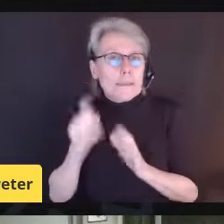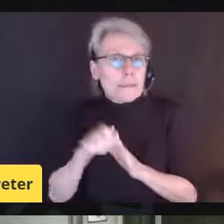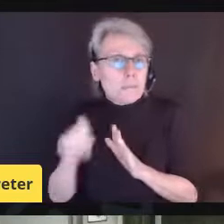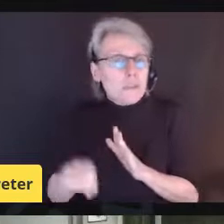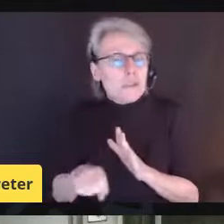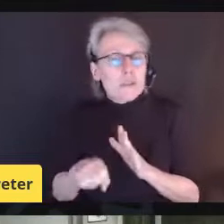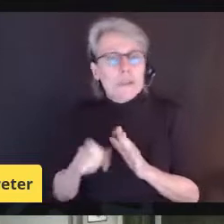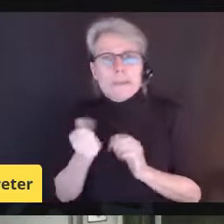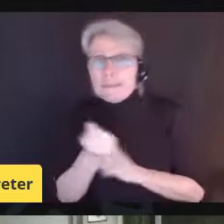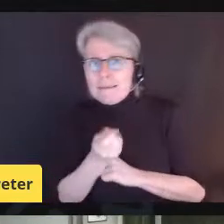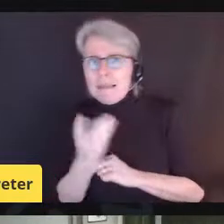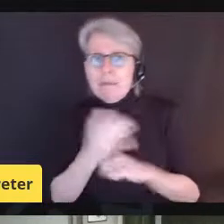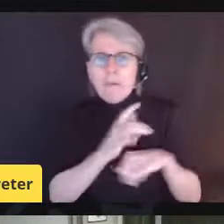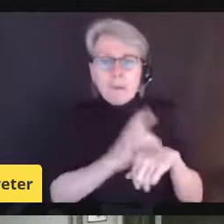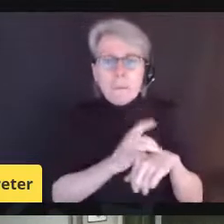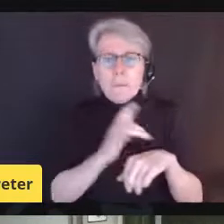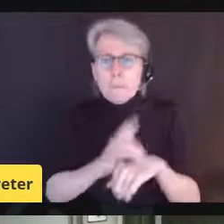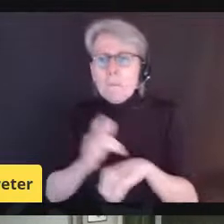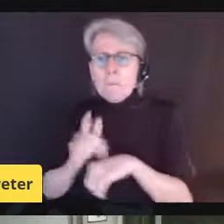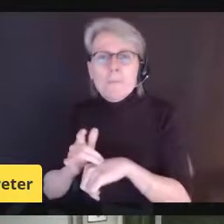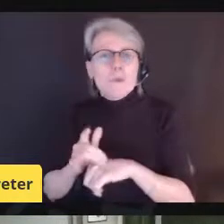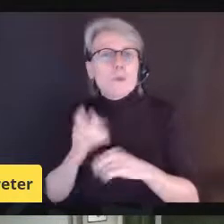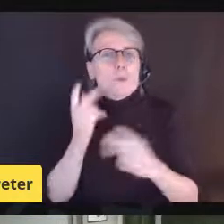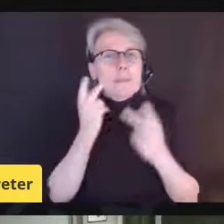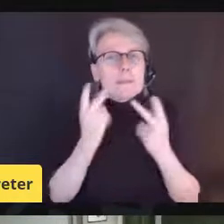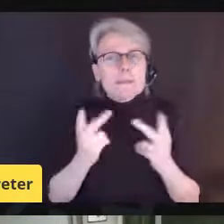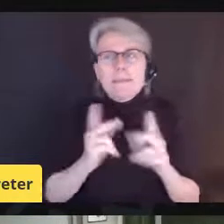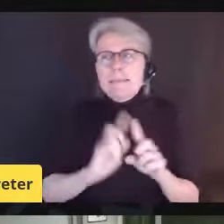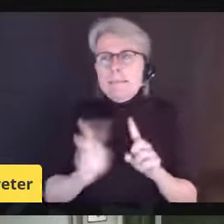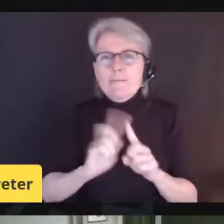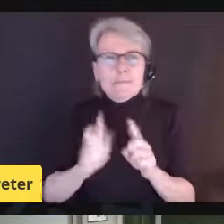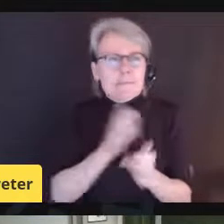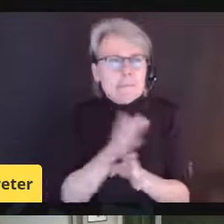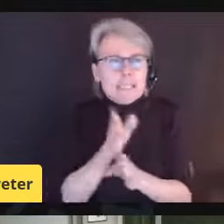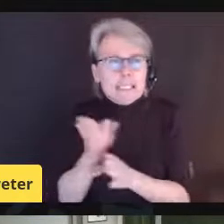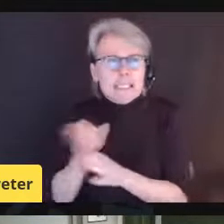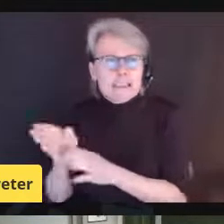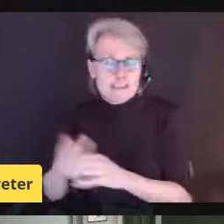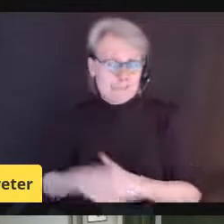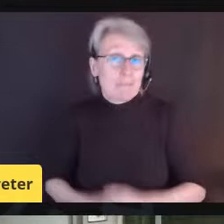of them just so you get a feel for all the different fields that are out there.